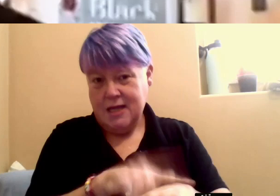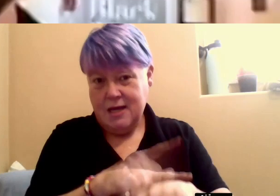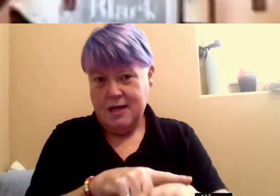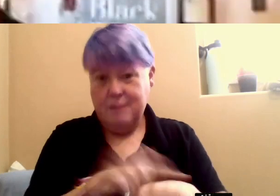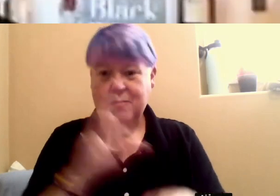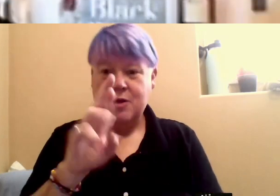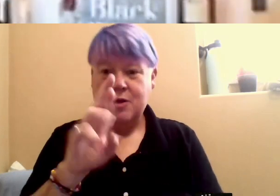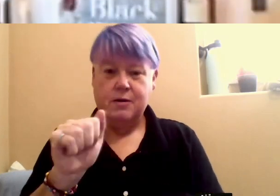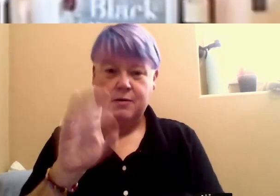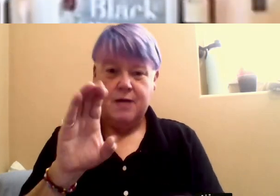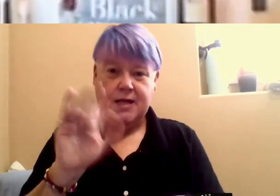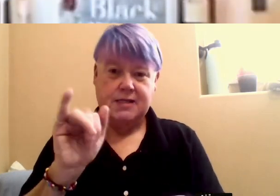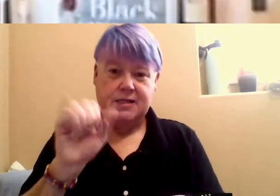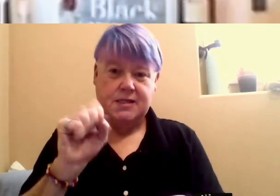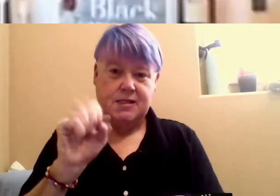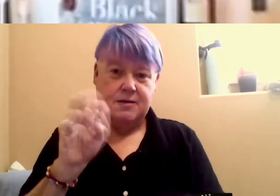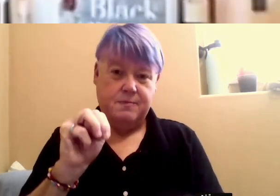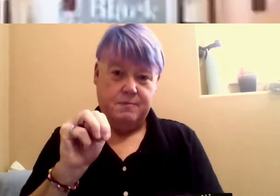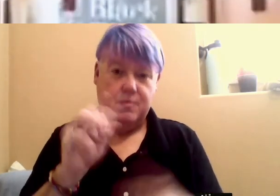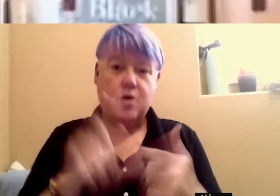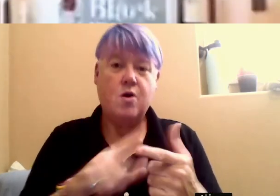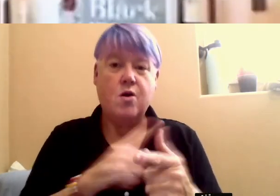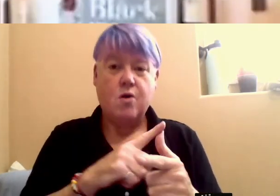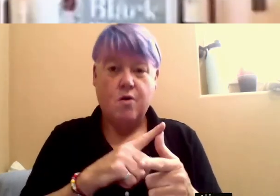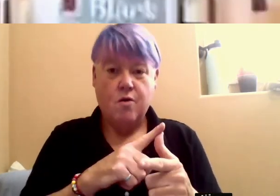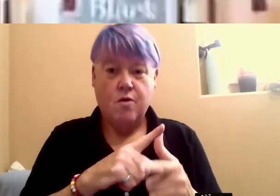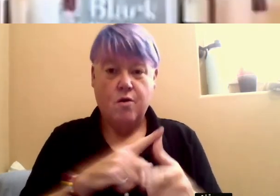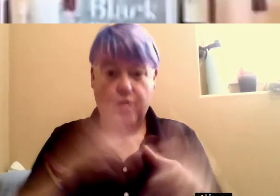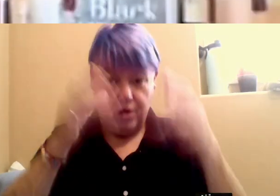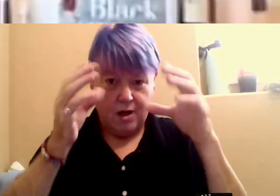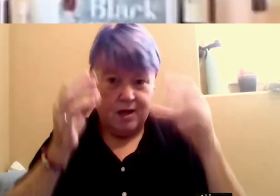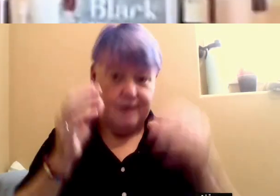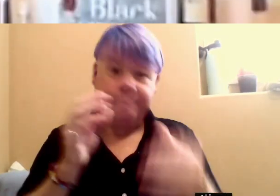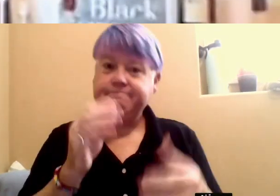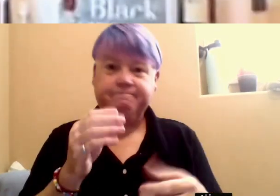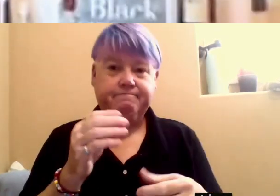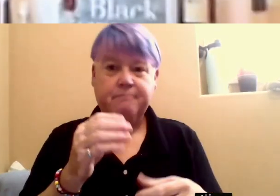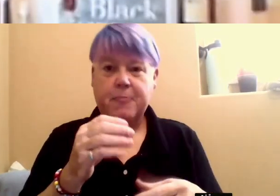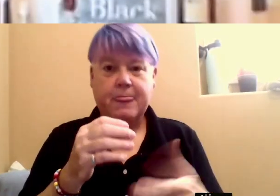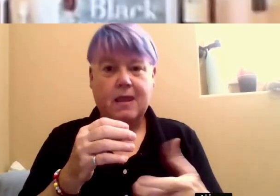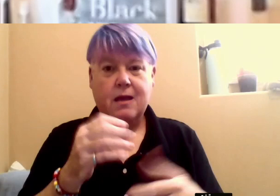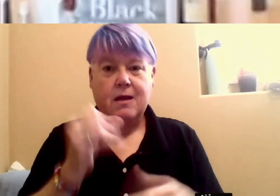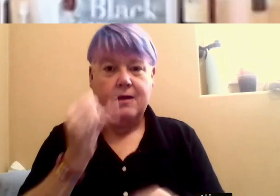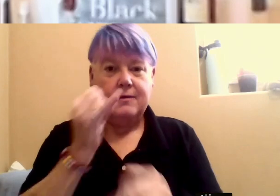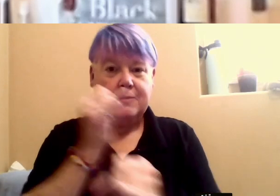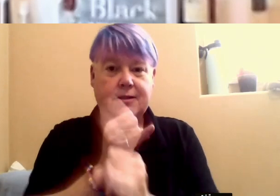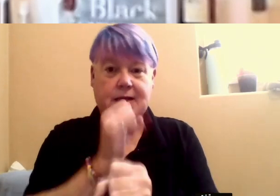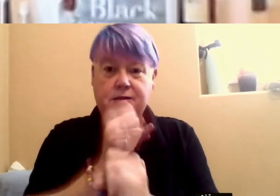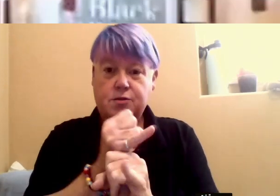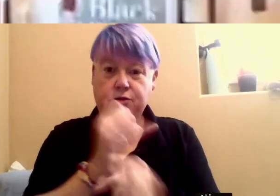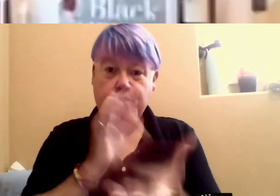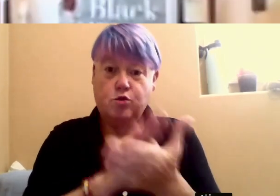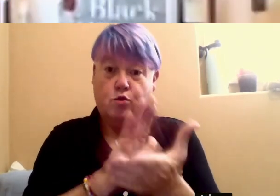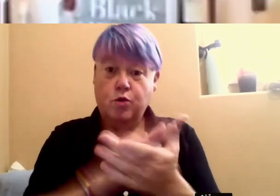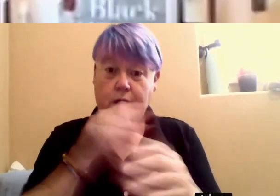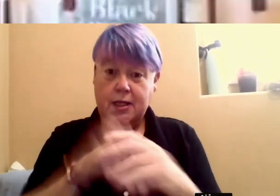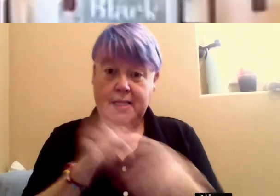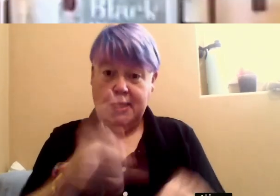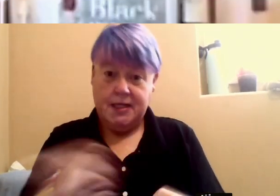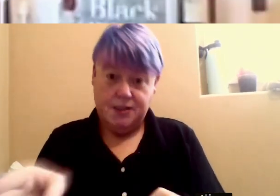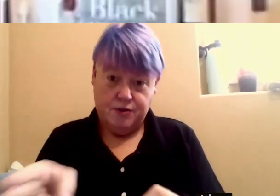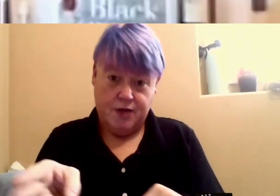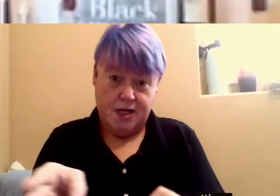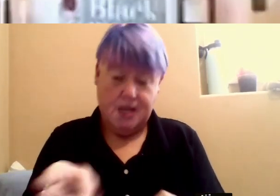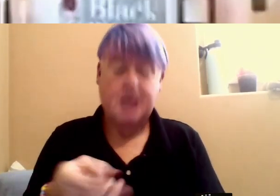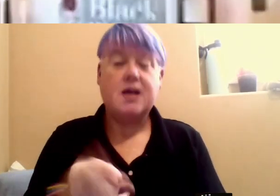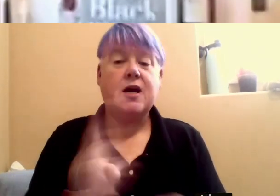racism, or whether it's residential school history, whatever it might be, I use this story as a conduit to talk